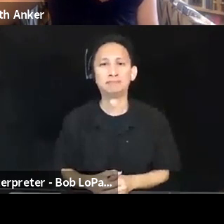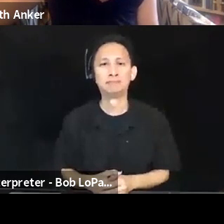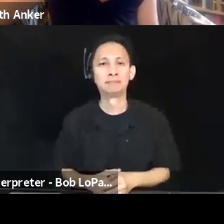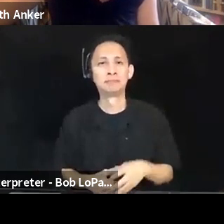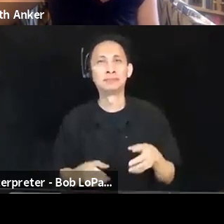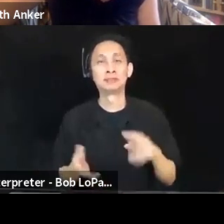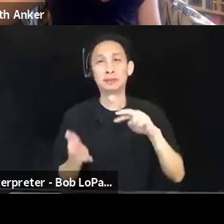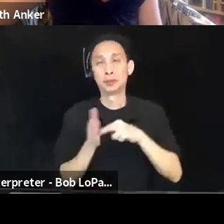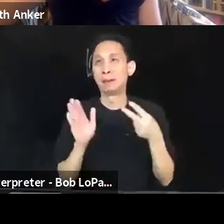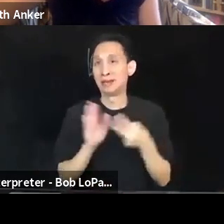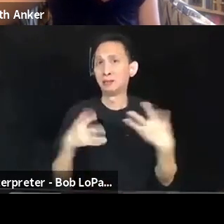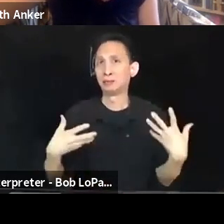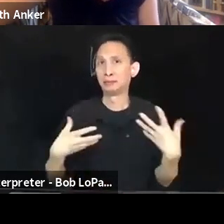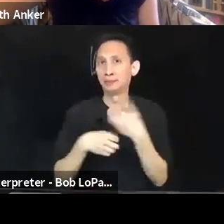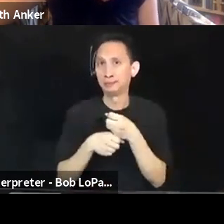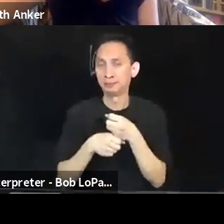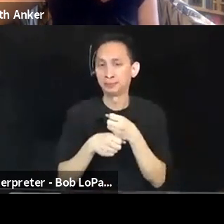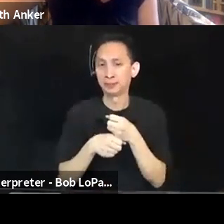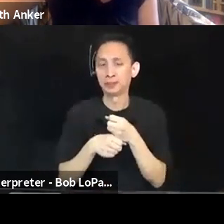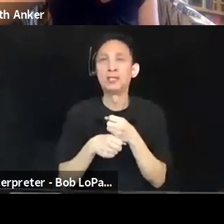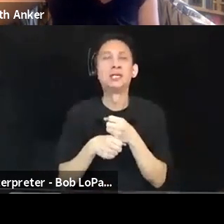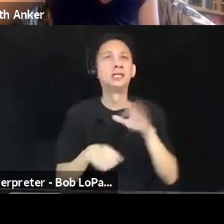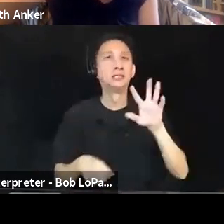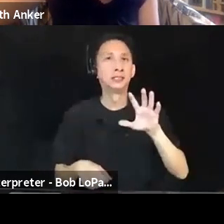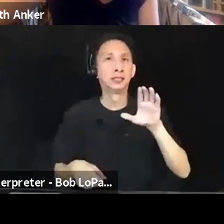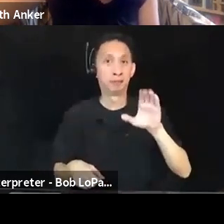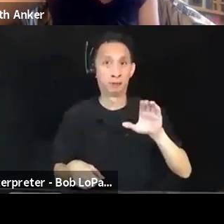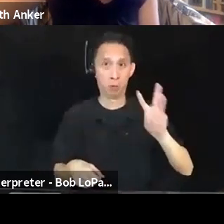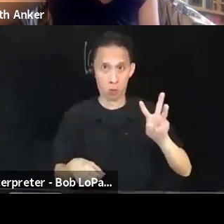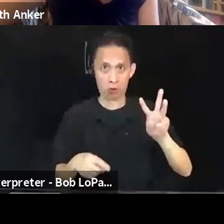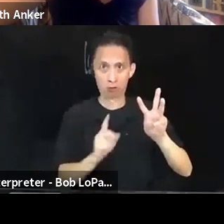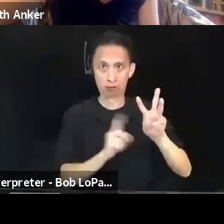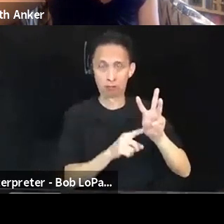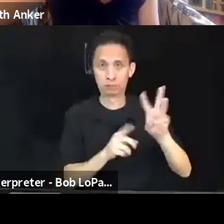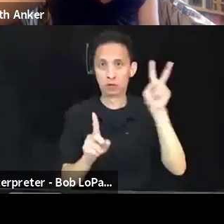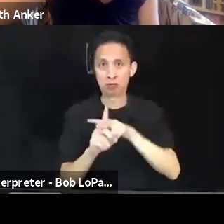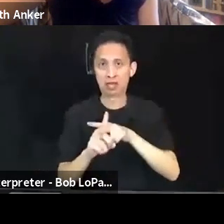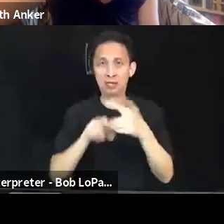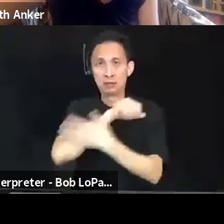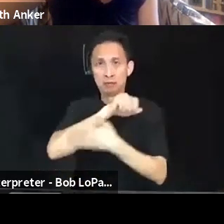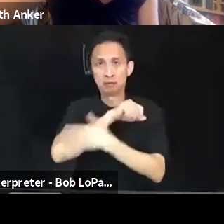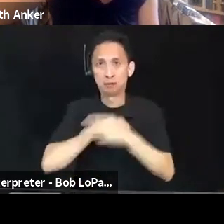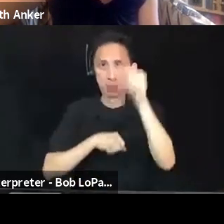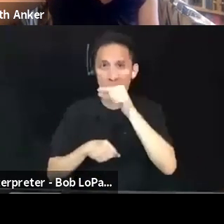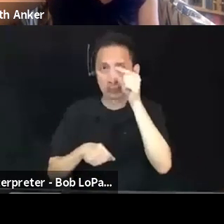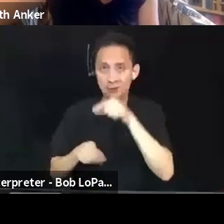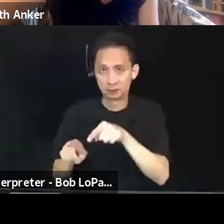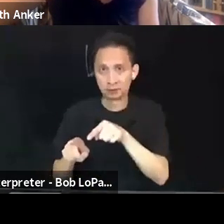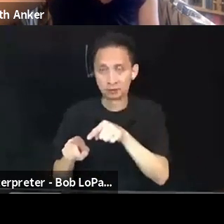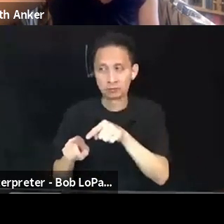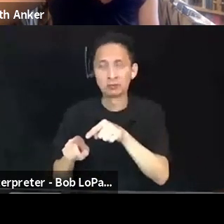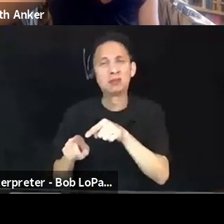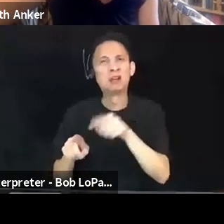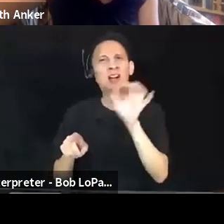civil war in ancient Greece is also the kind of war